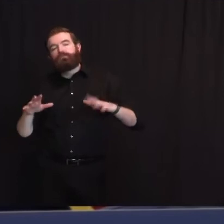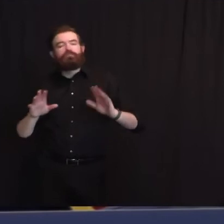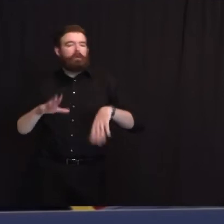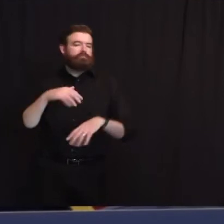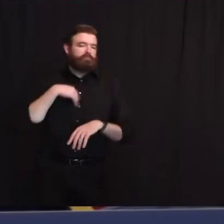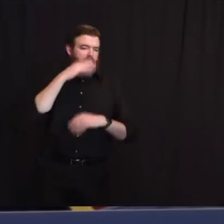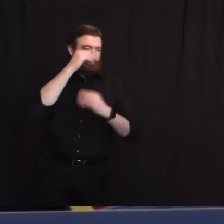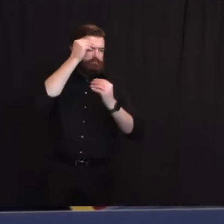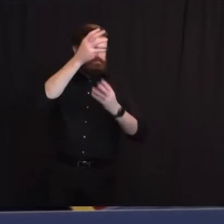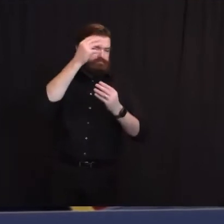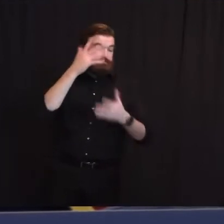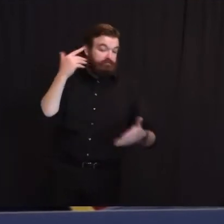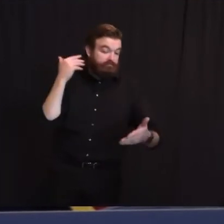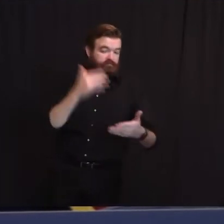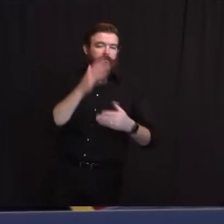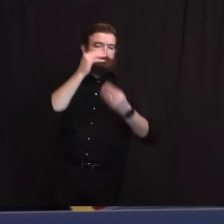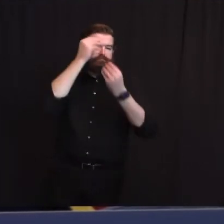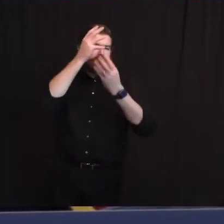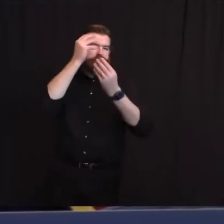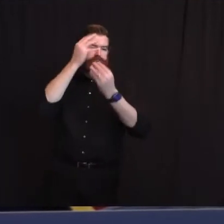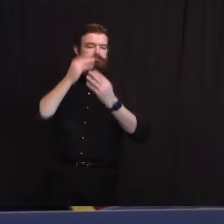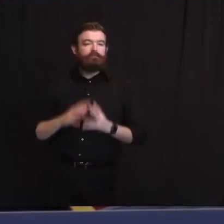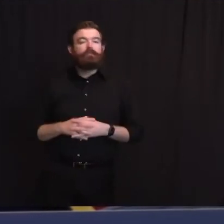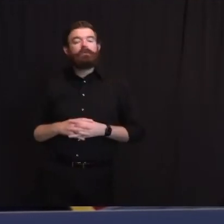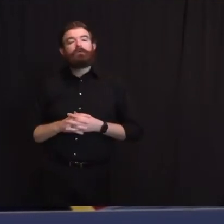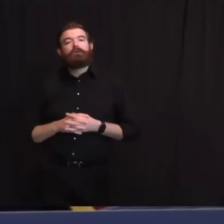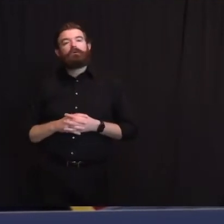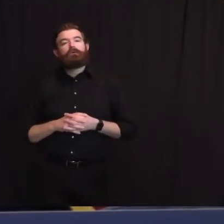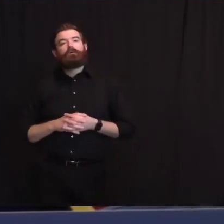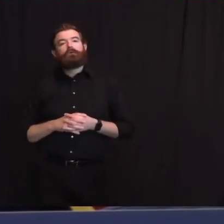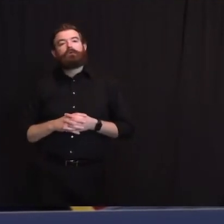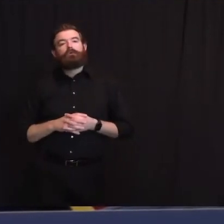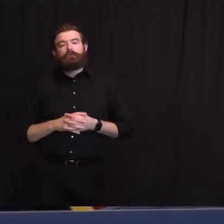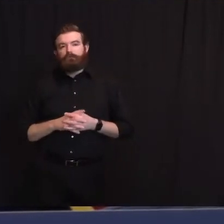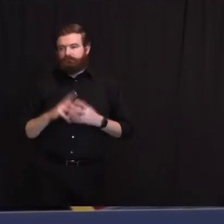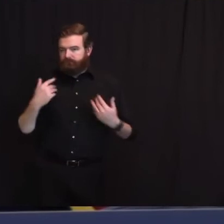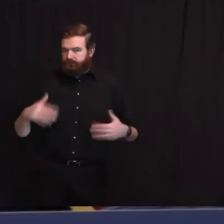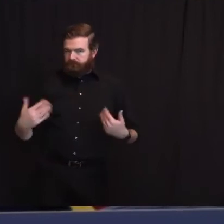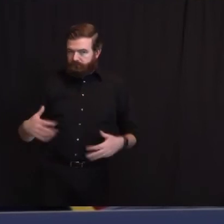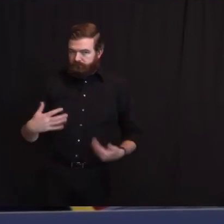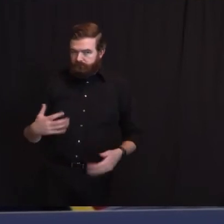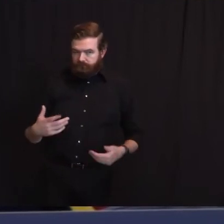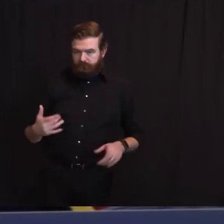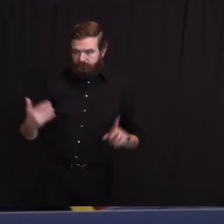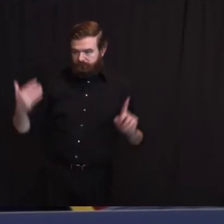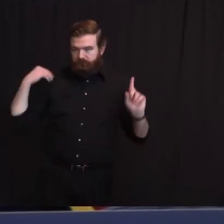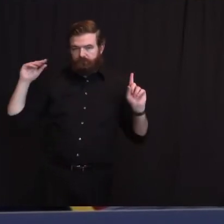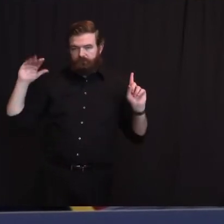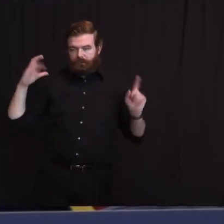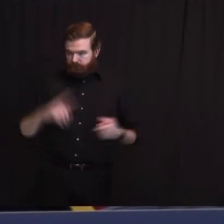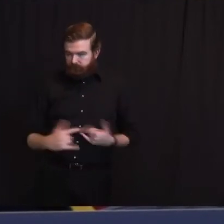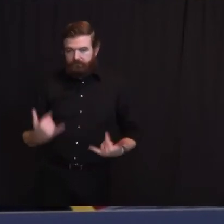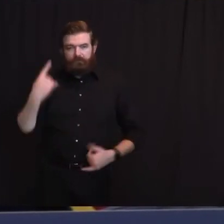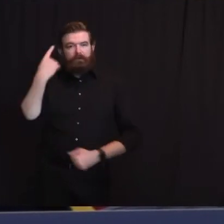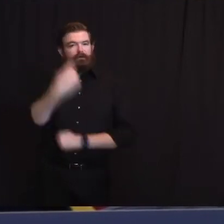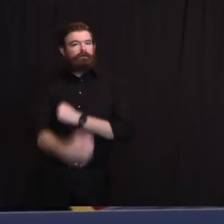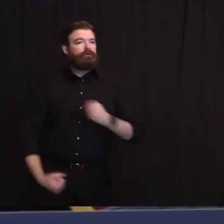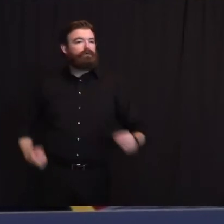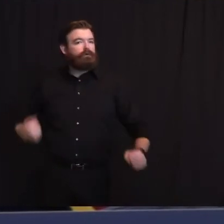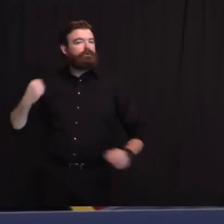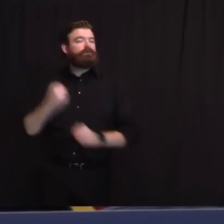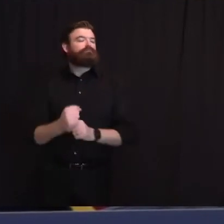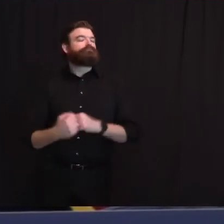that. And hard to believe it's been a year, but I thought we walked away, I think, from the Burlington mega site today